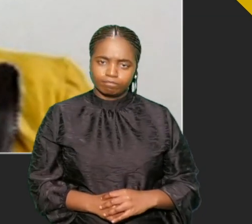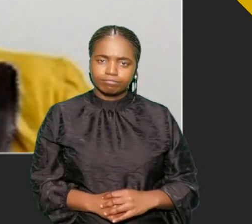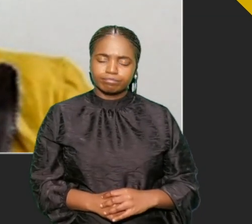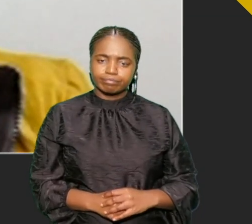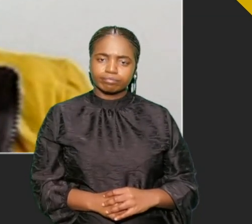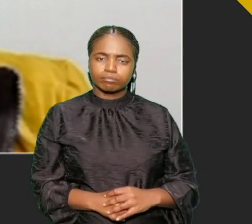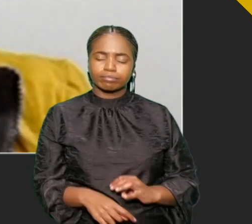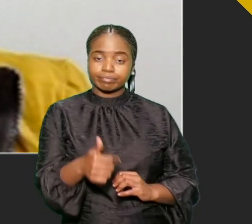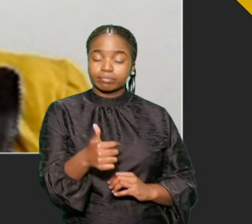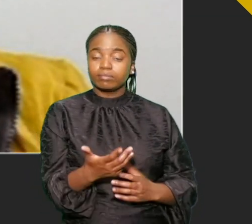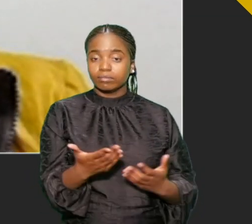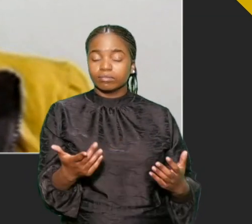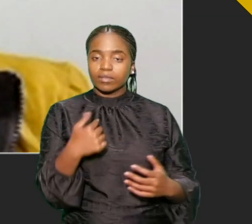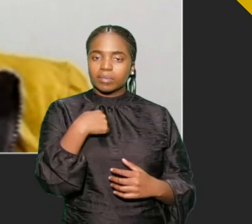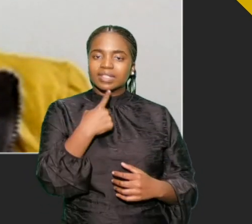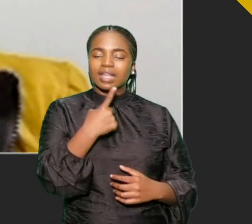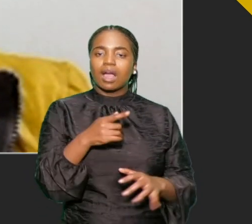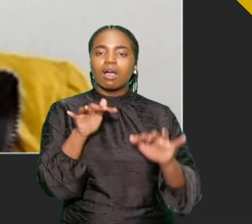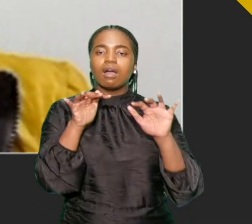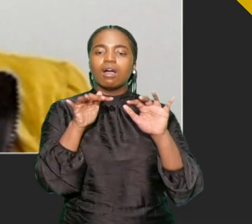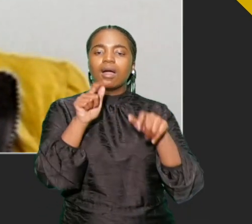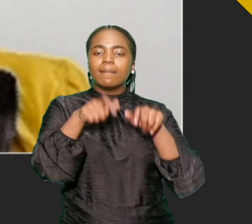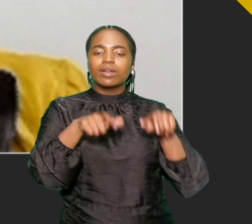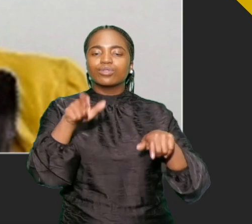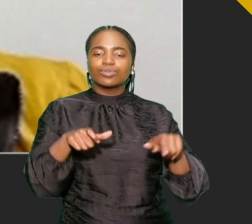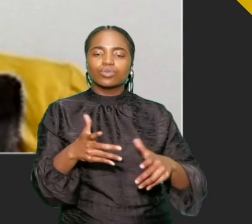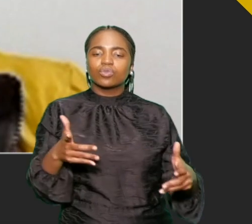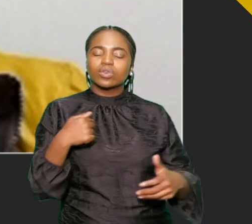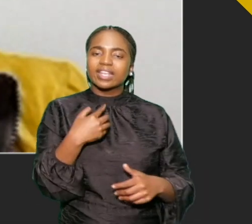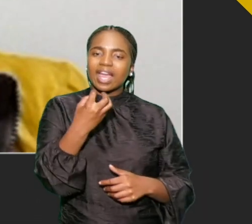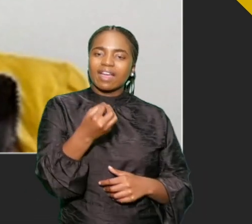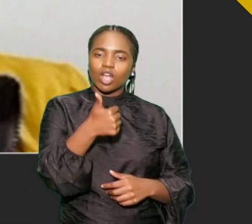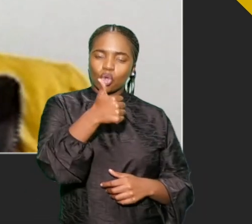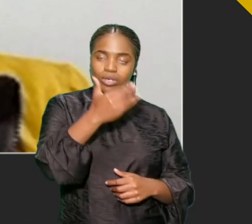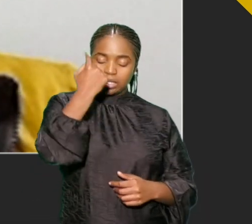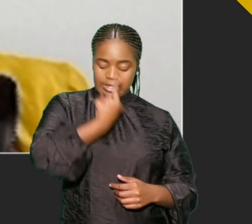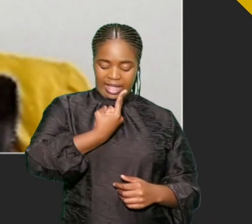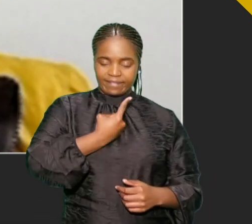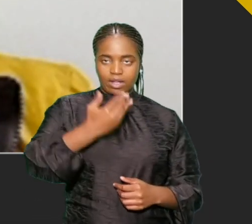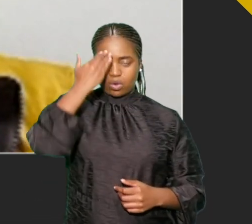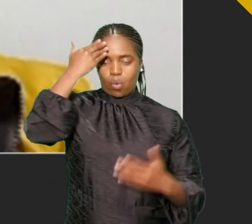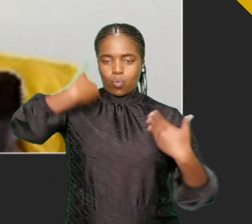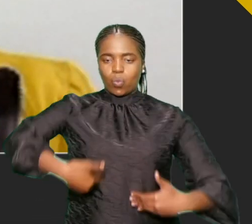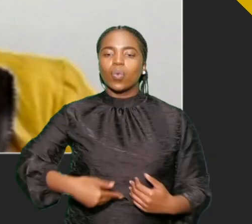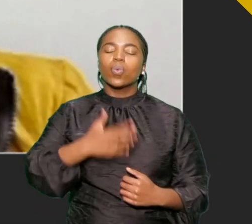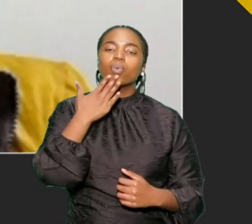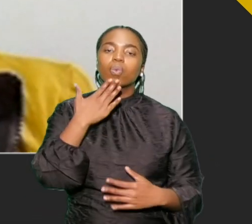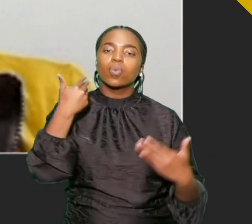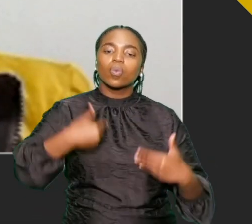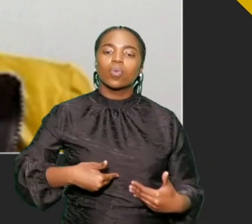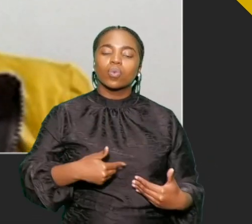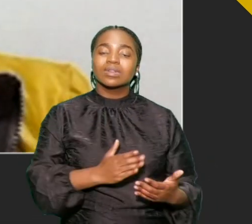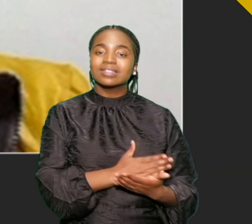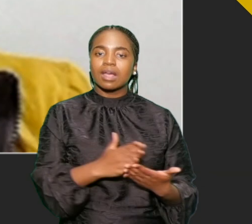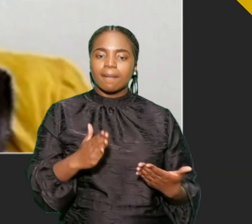Good question. Konaki bonogare ba tshwanchi gabana akere a good self knowledge ya bona. They don't know what